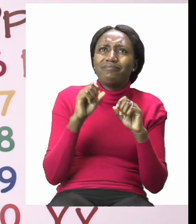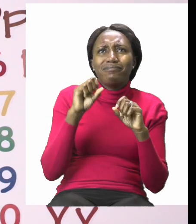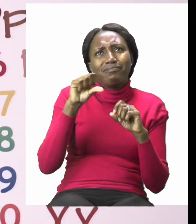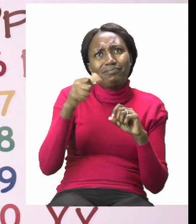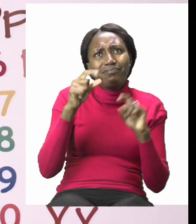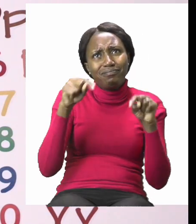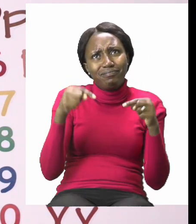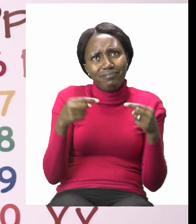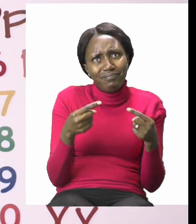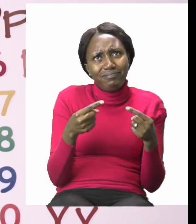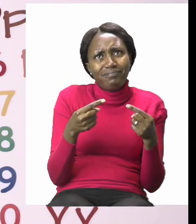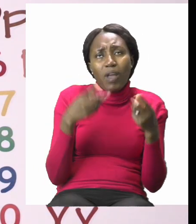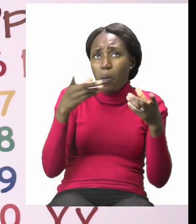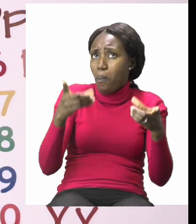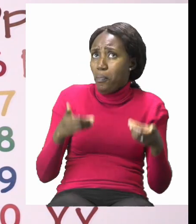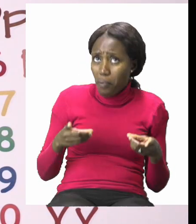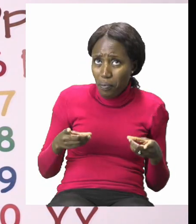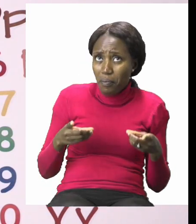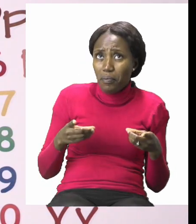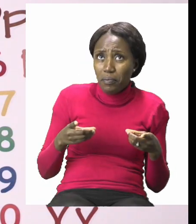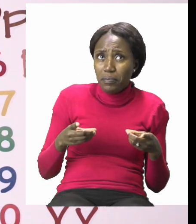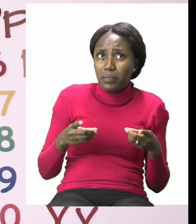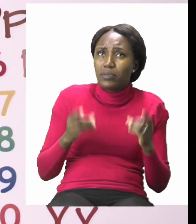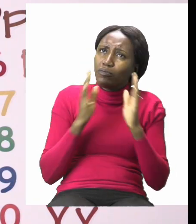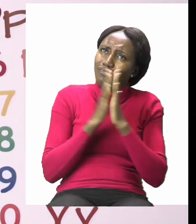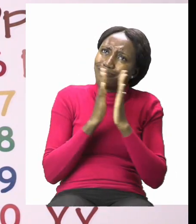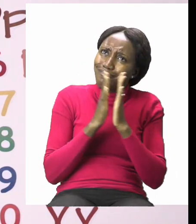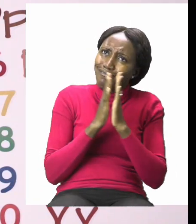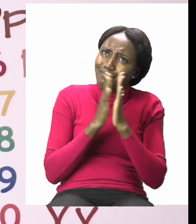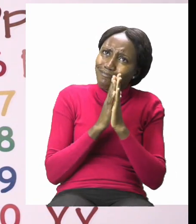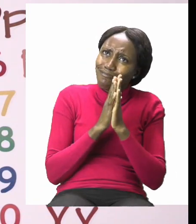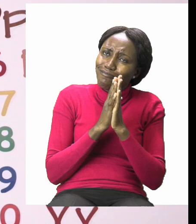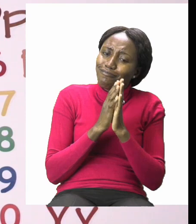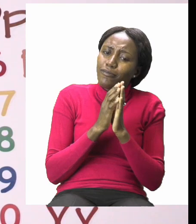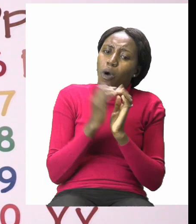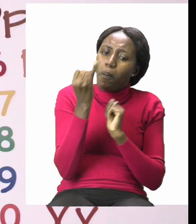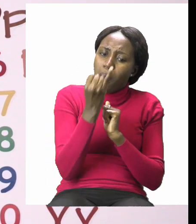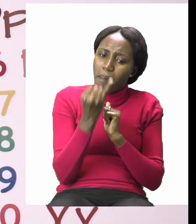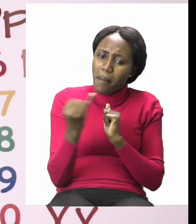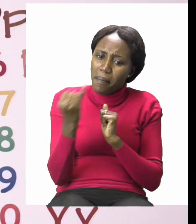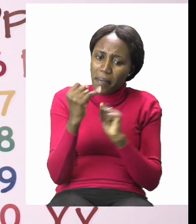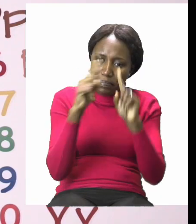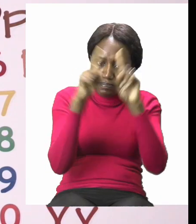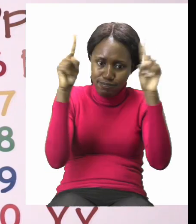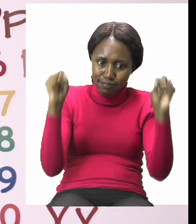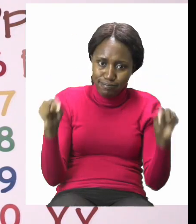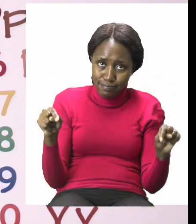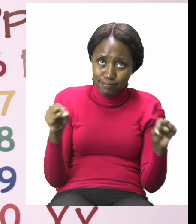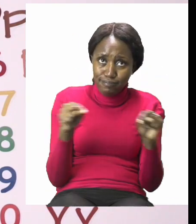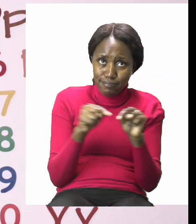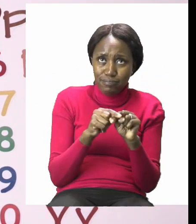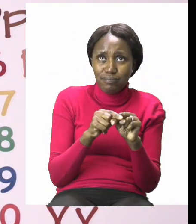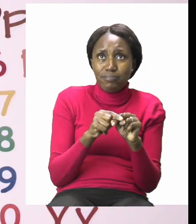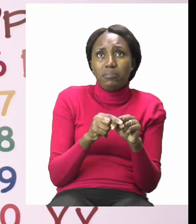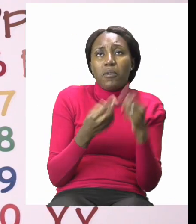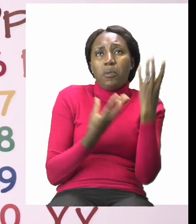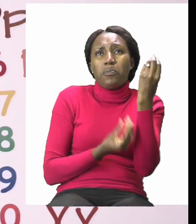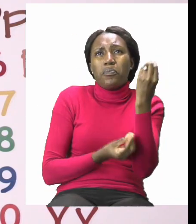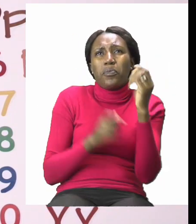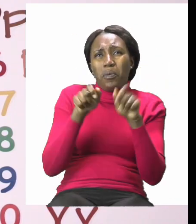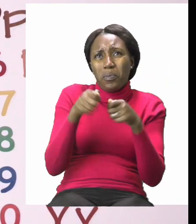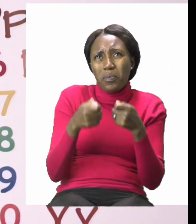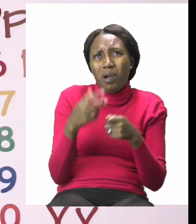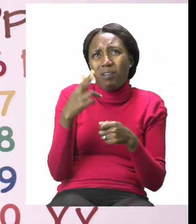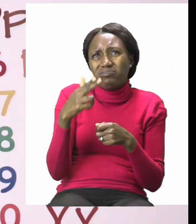that can be dangerous for us, and I want you to draw them as well. Apart from the stove, the scissors and